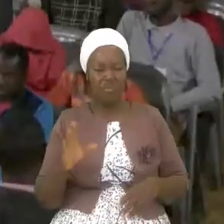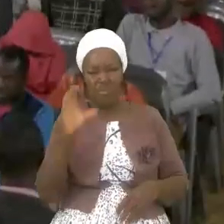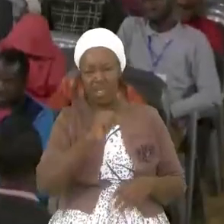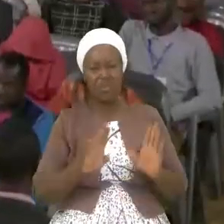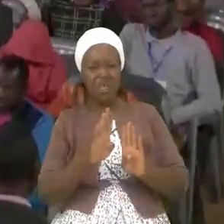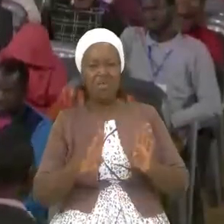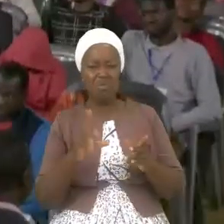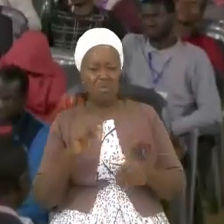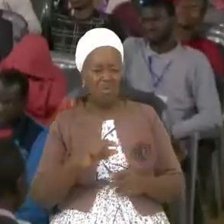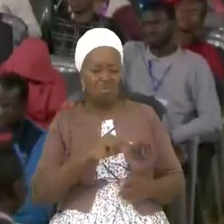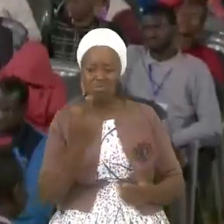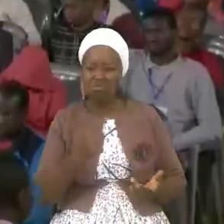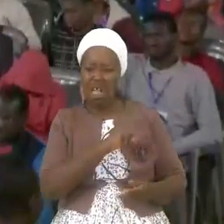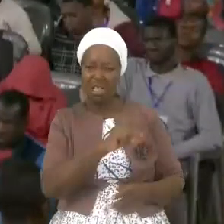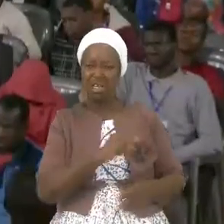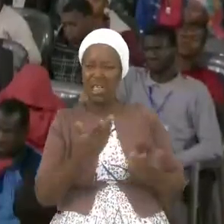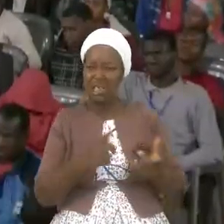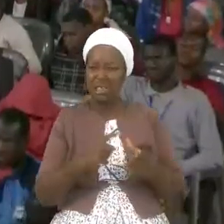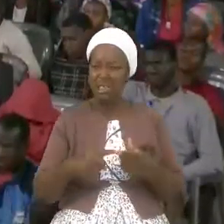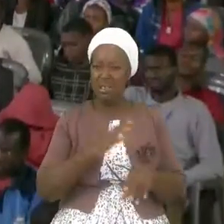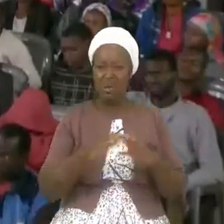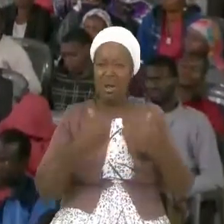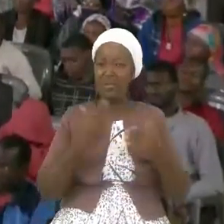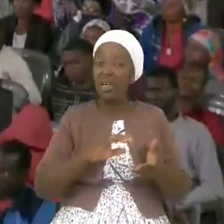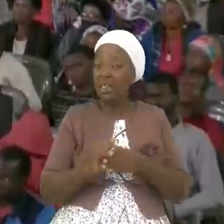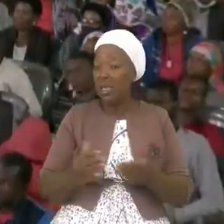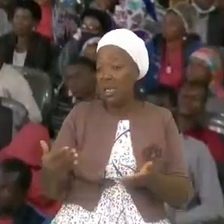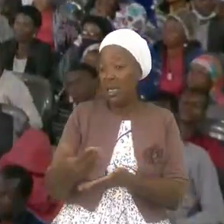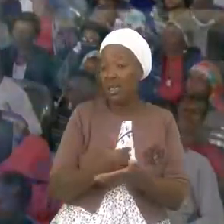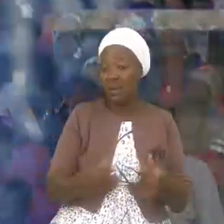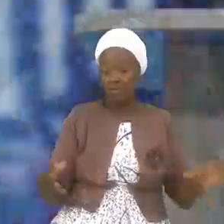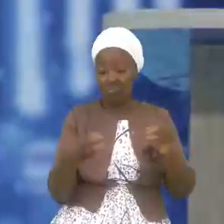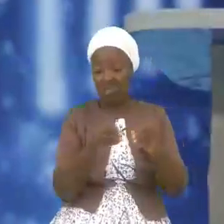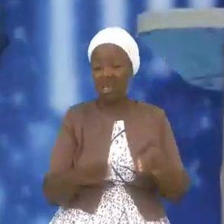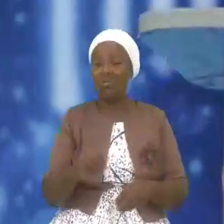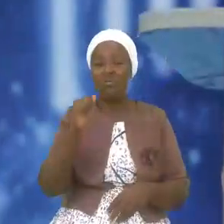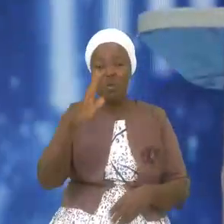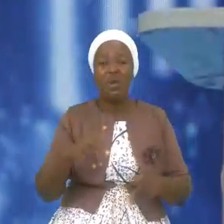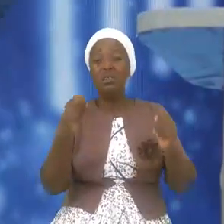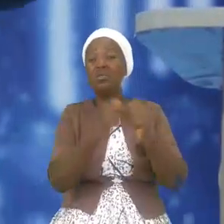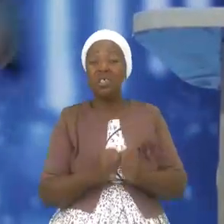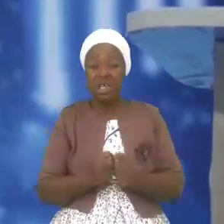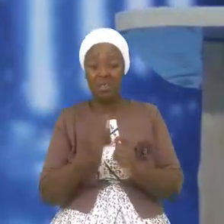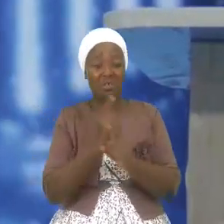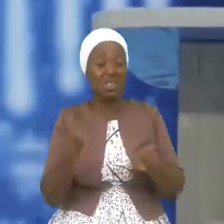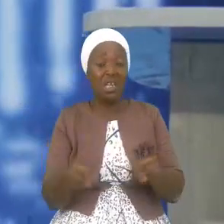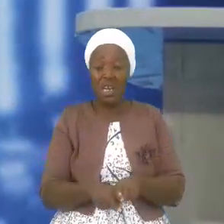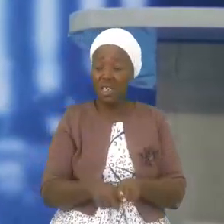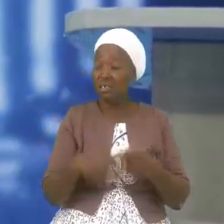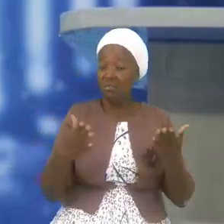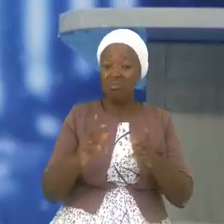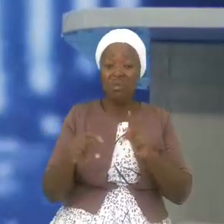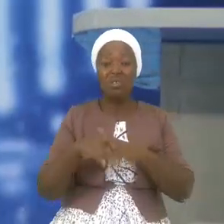like headmaster of a school of girls, of ladies, no guilt. Concubines, wives and concubines,